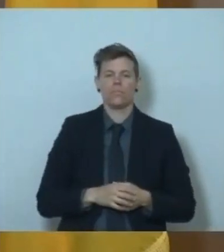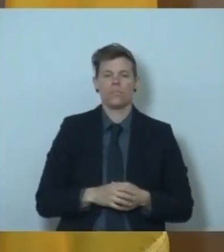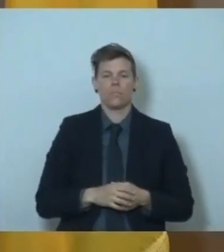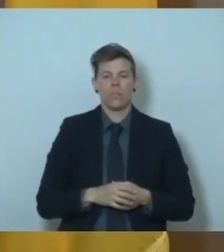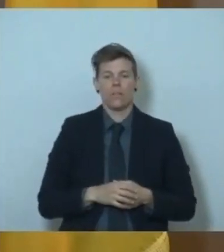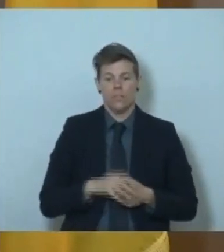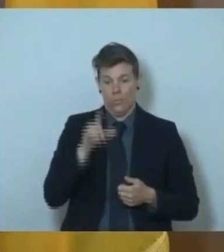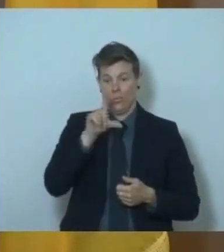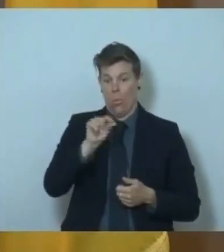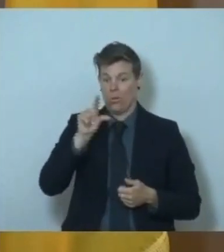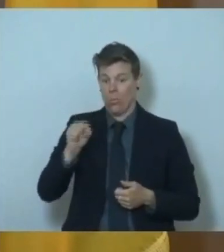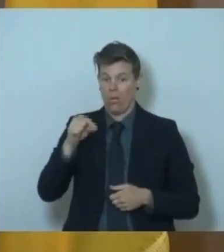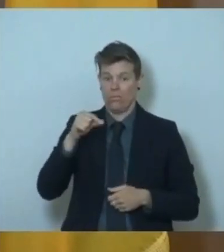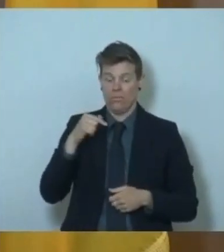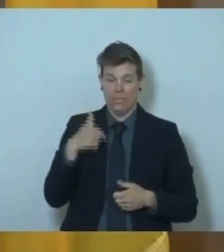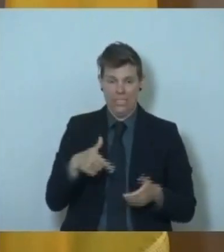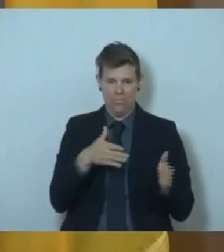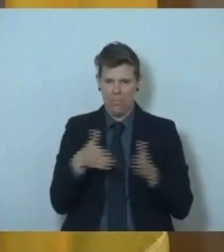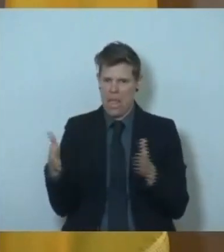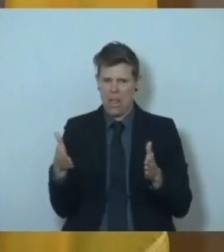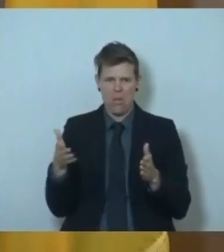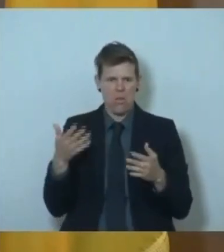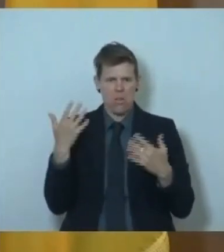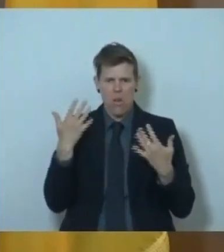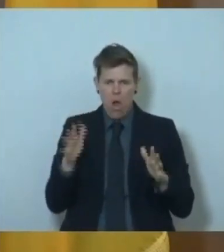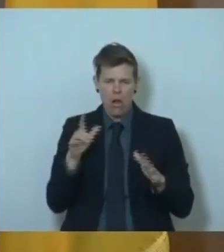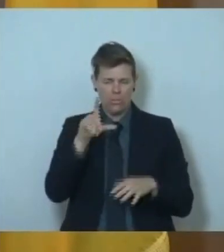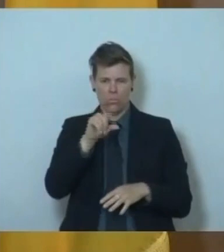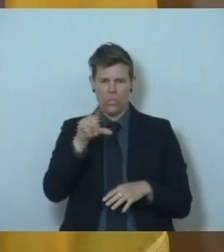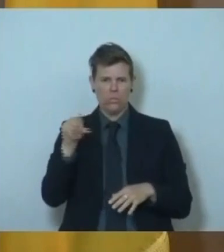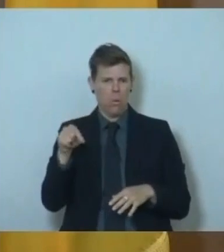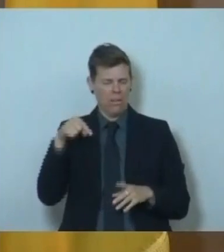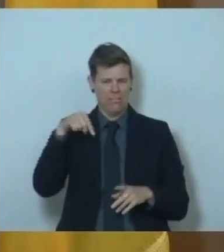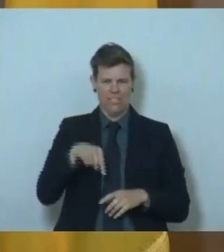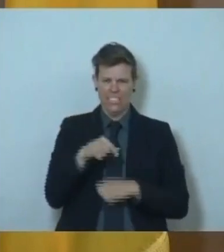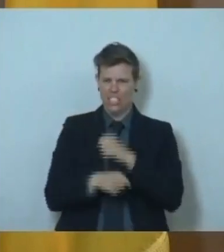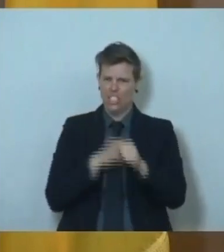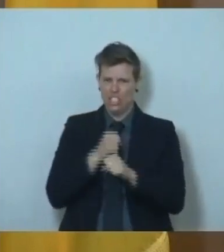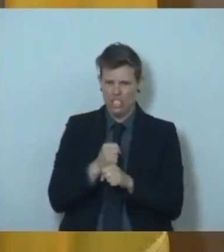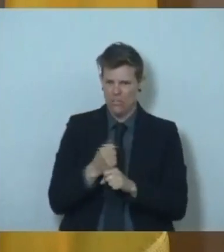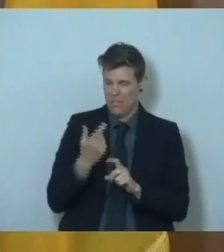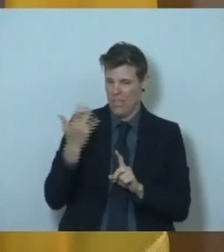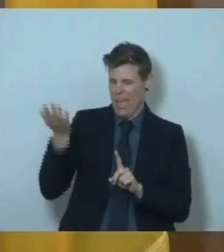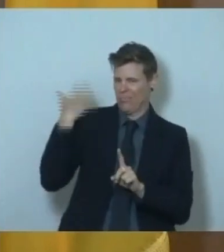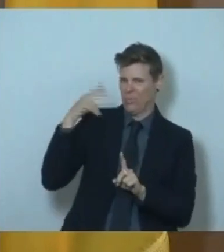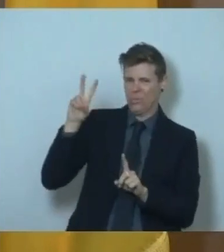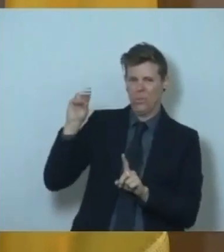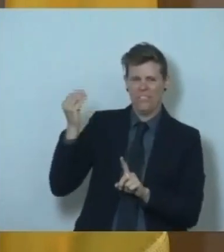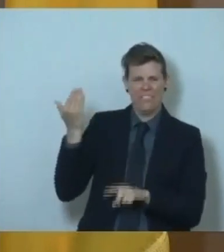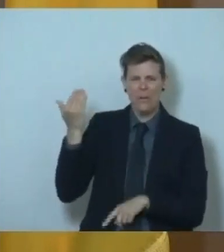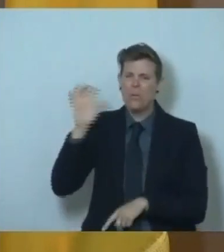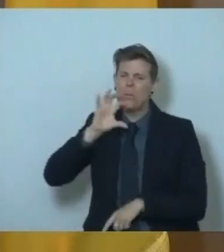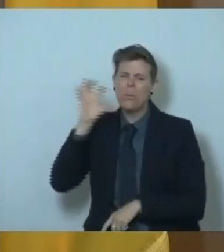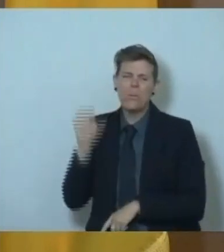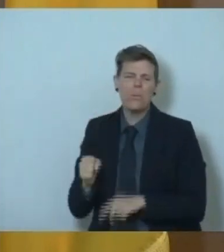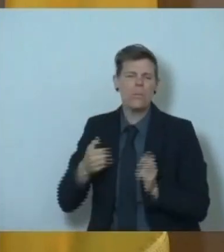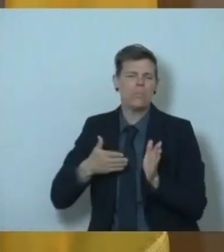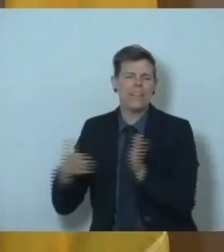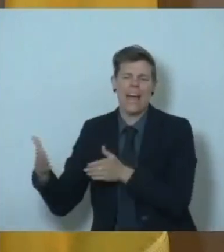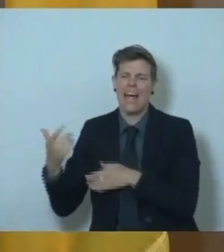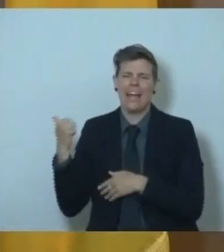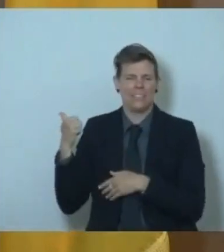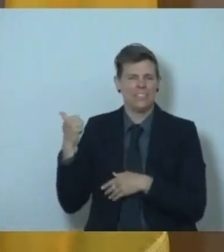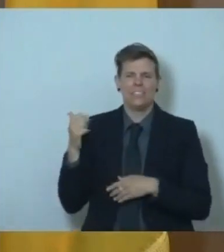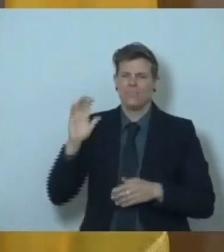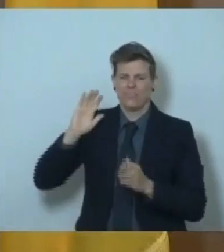not relevant to look at any number of issues for any public health issues. So that's clear. So we knew it